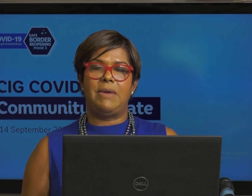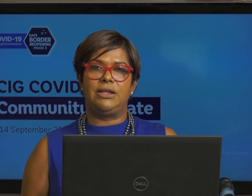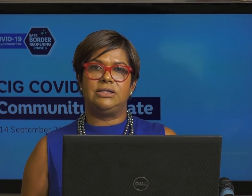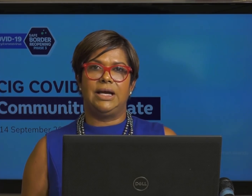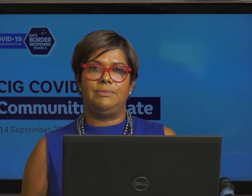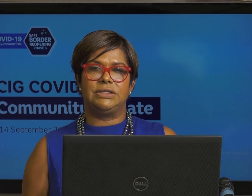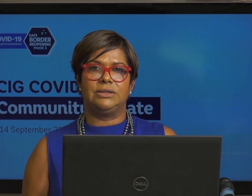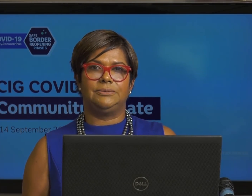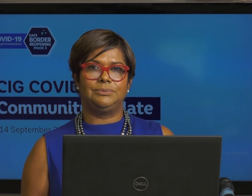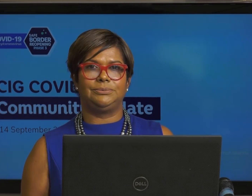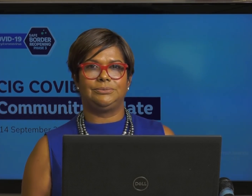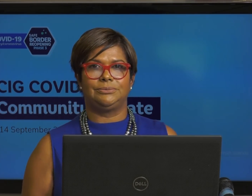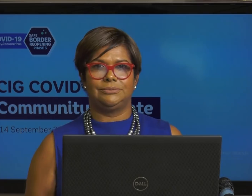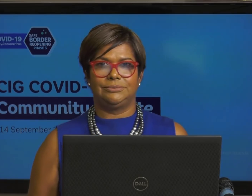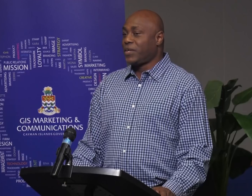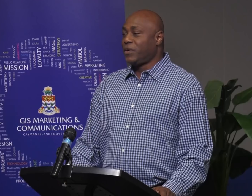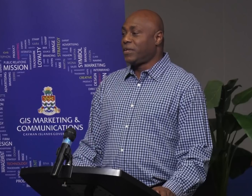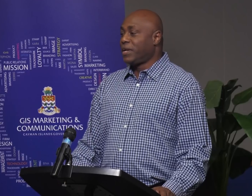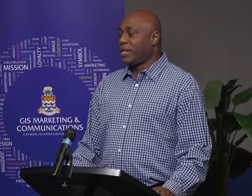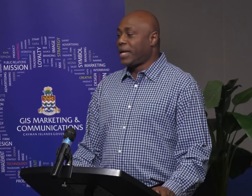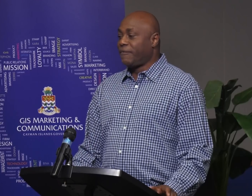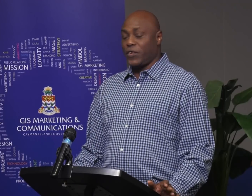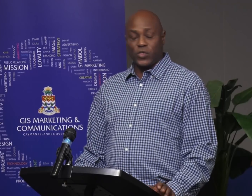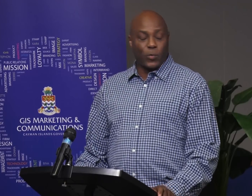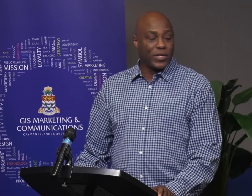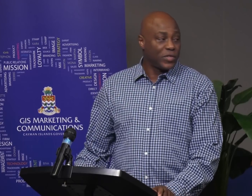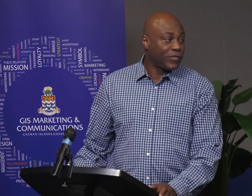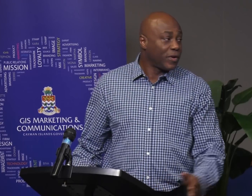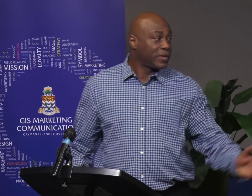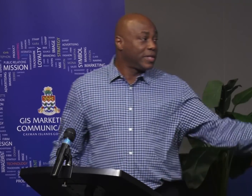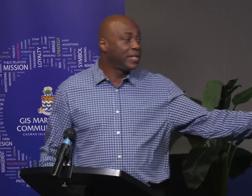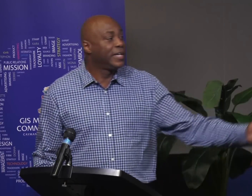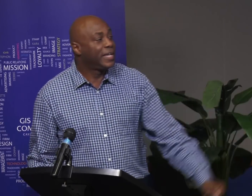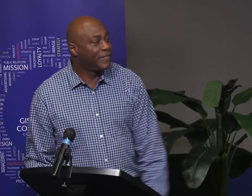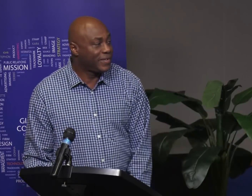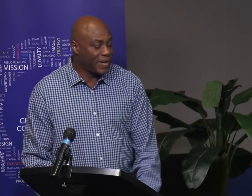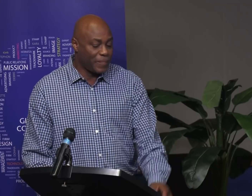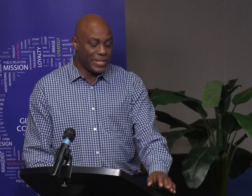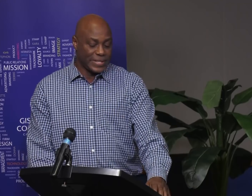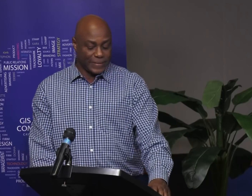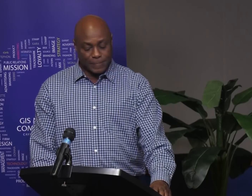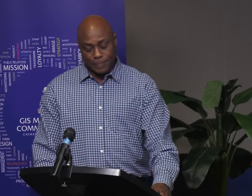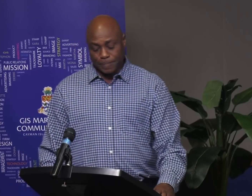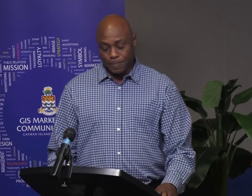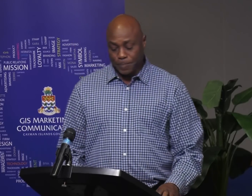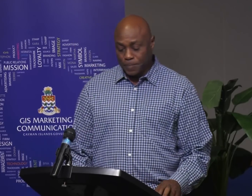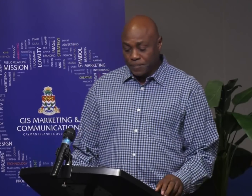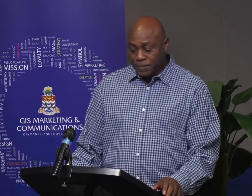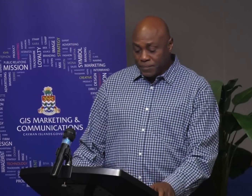the Caymanian Times. Thank you, Donna. And I have first 2 questions for Dr. Lee. If you could come, please.